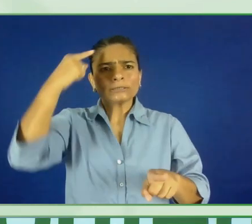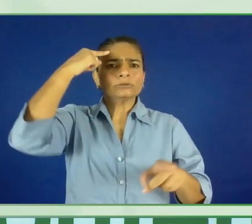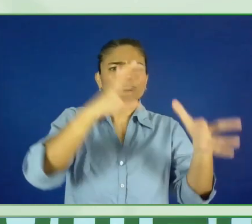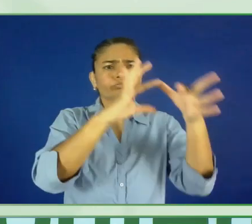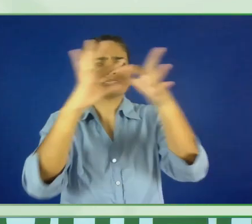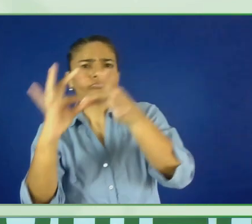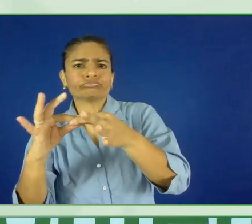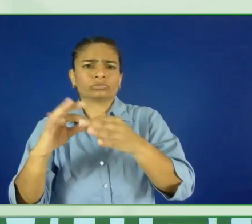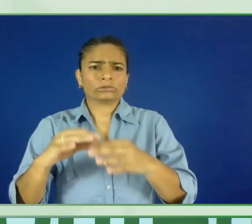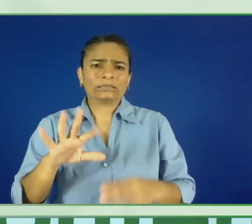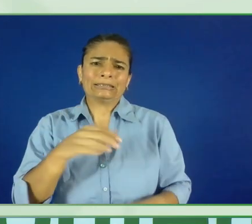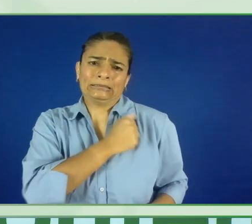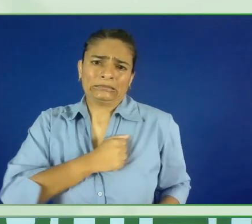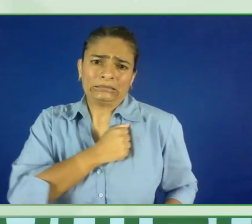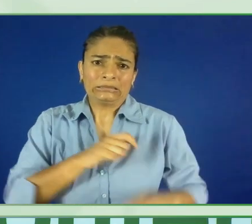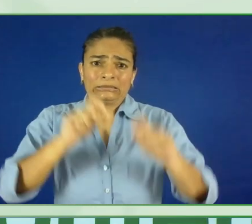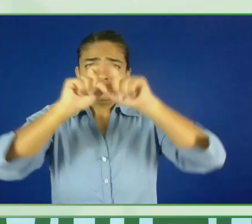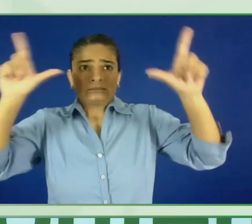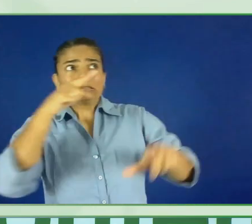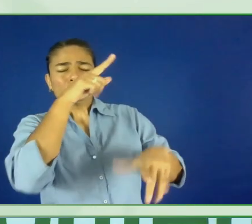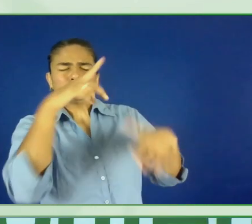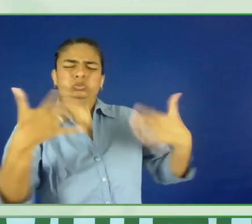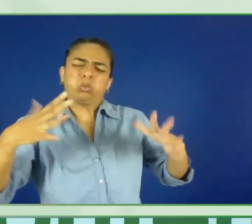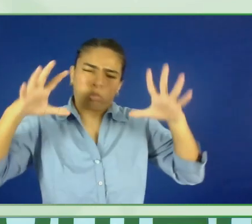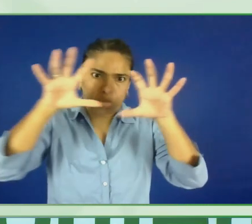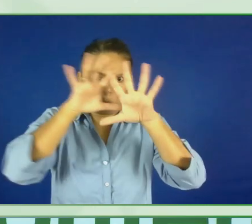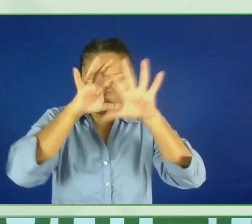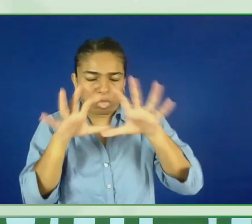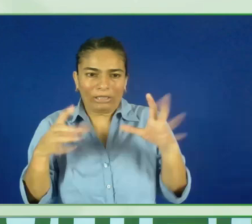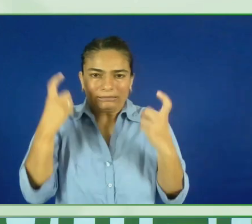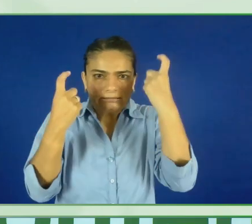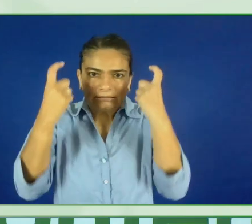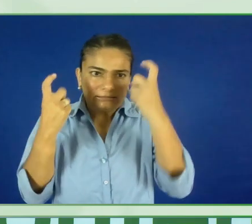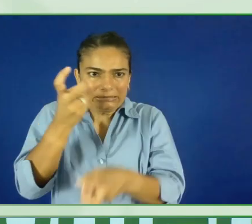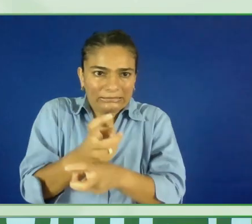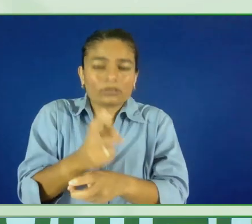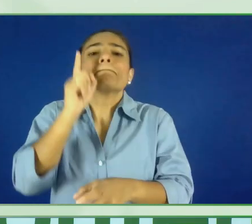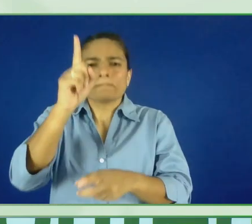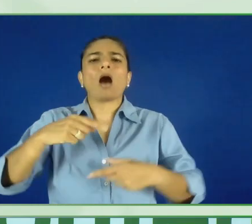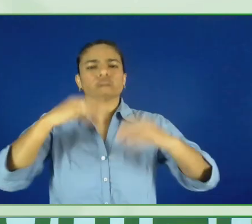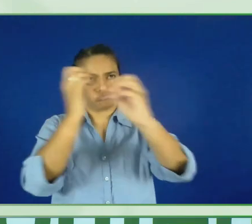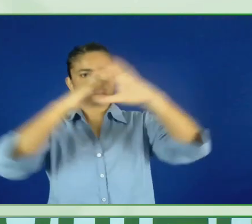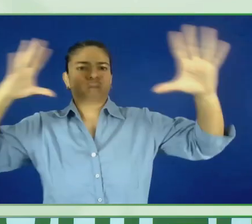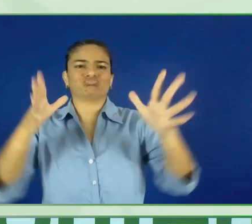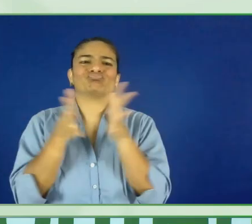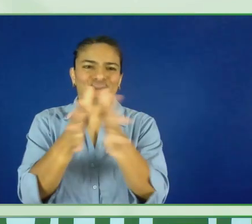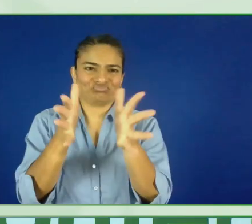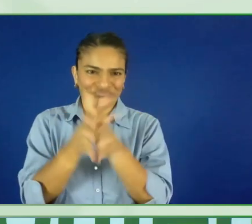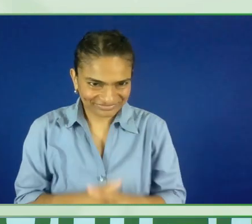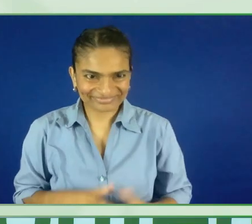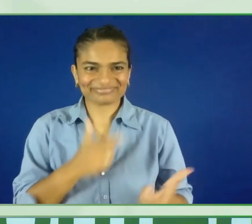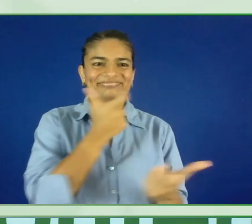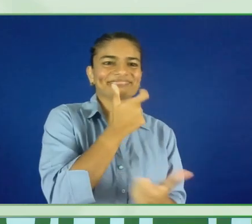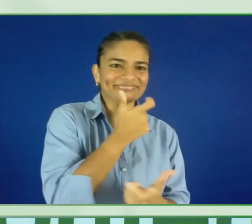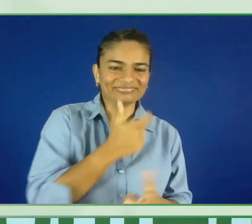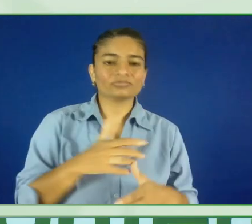the importance of data, and a lot of the conversation when it has to AI has to do with data, and that's okay. But I want to give you some